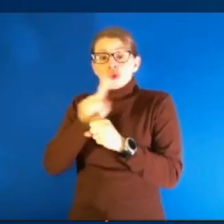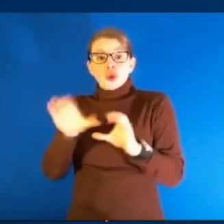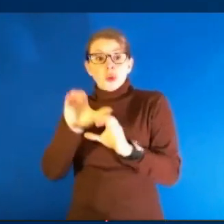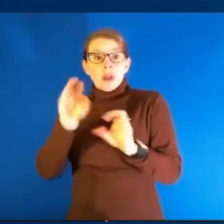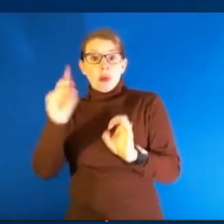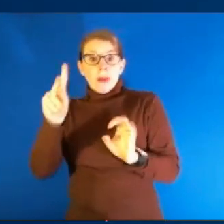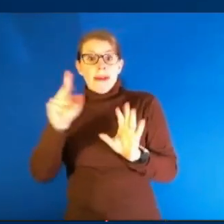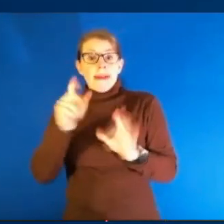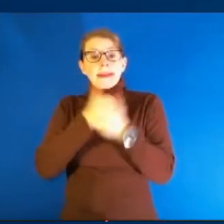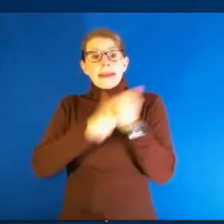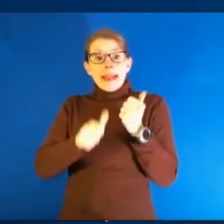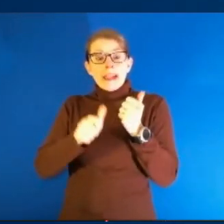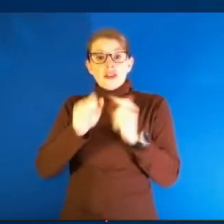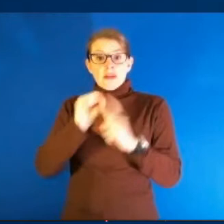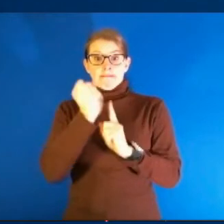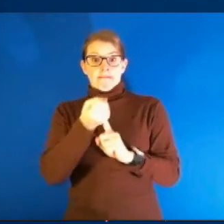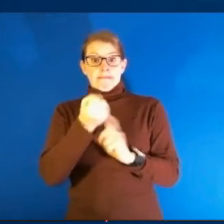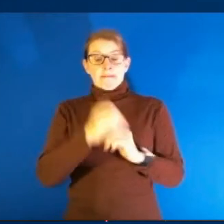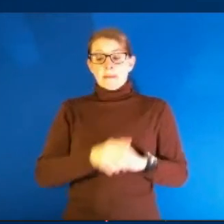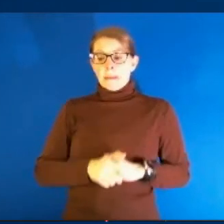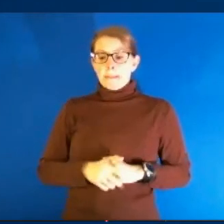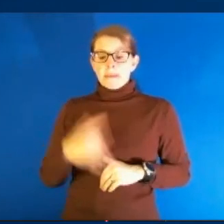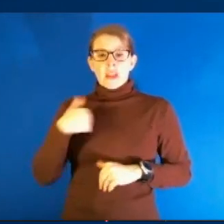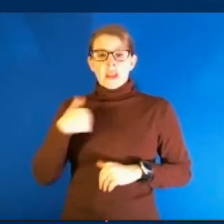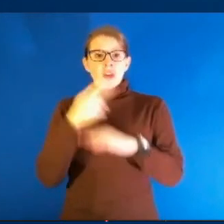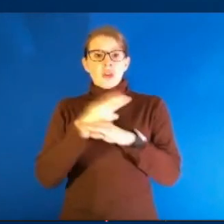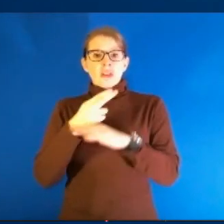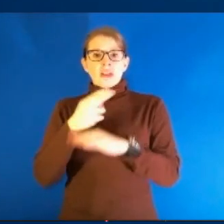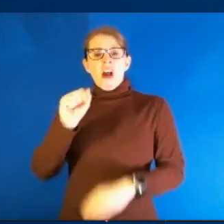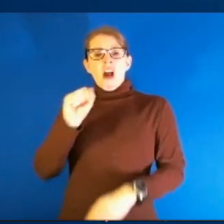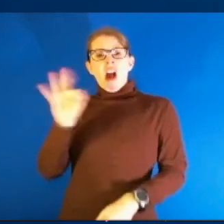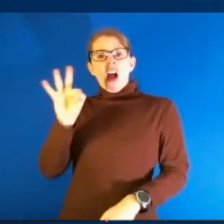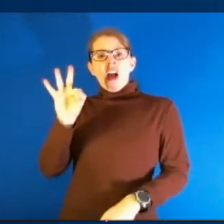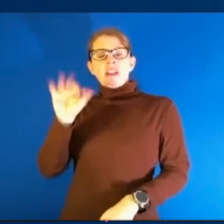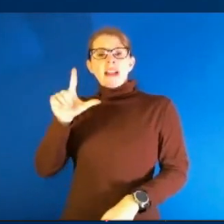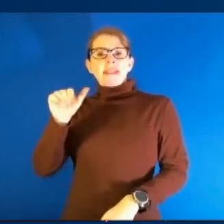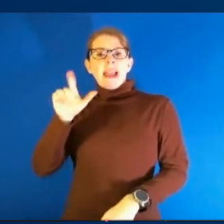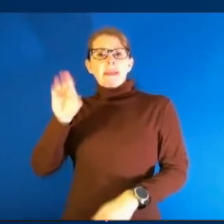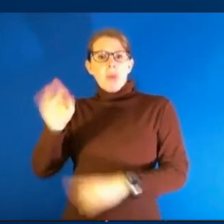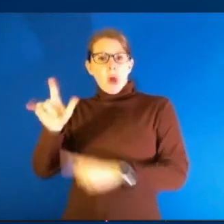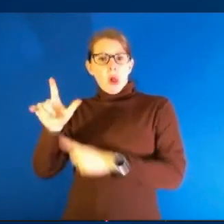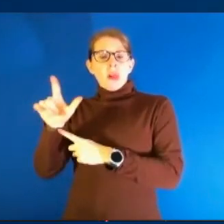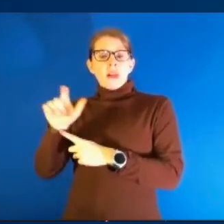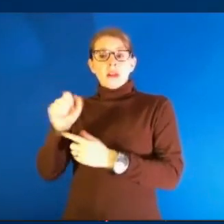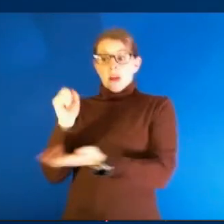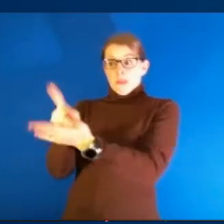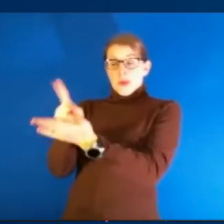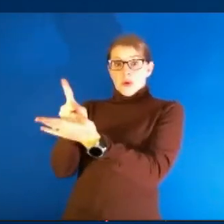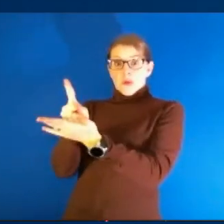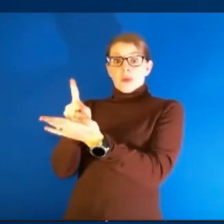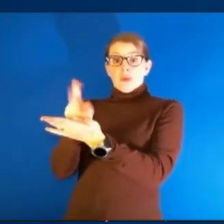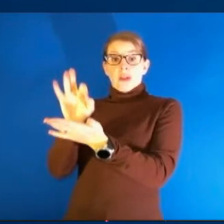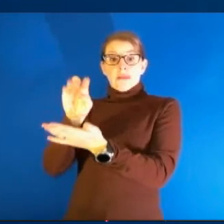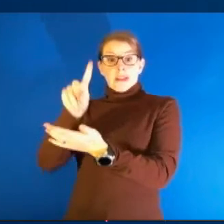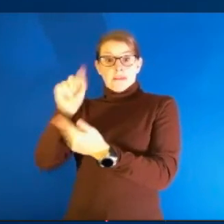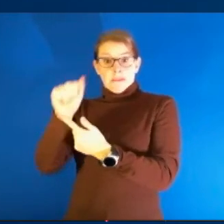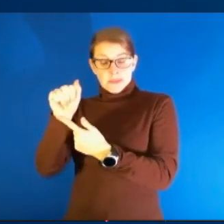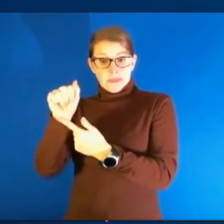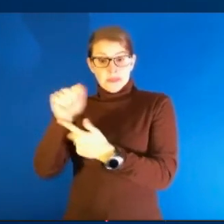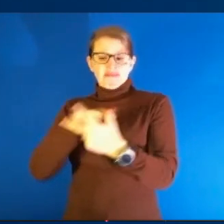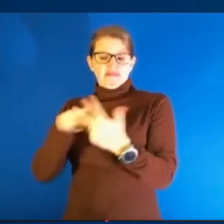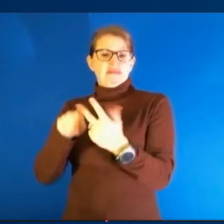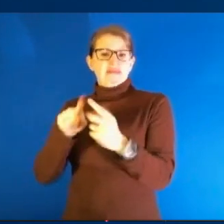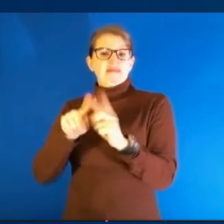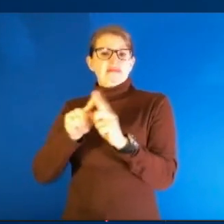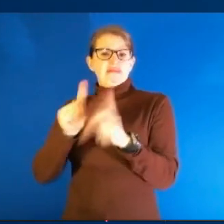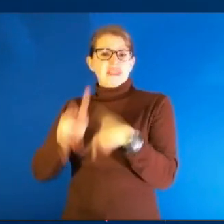those instances, we used an off-label use of an approved drug, tobramycin, gentamicin, colistin,